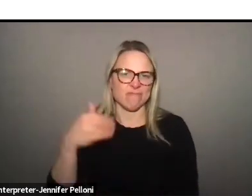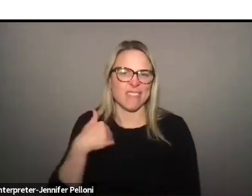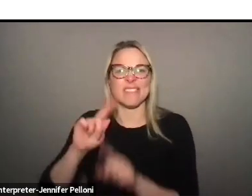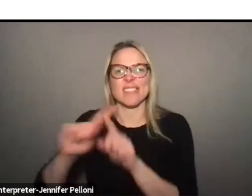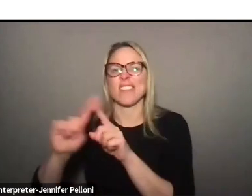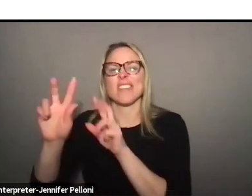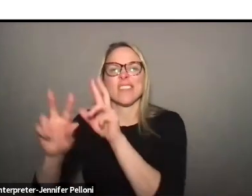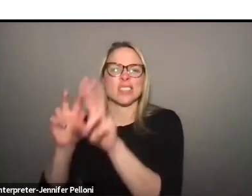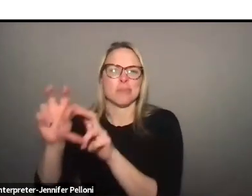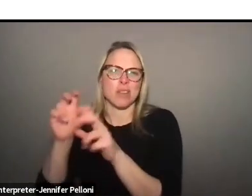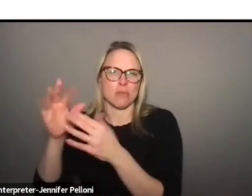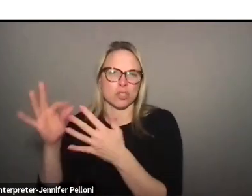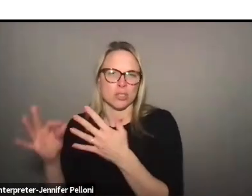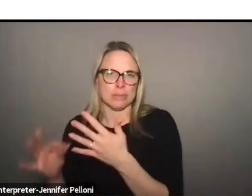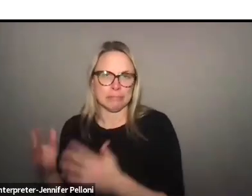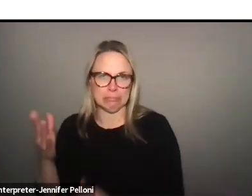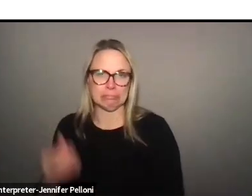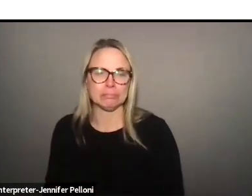as they're broken out.